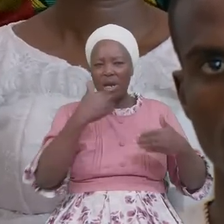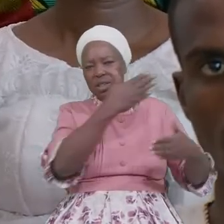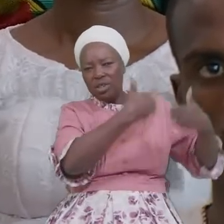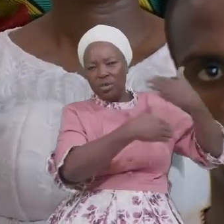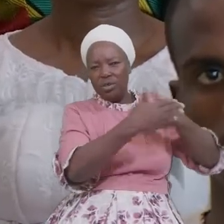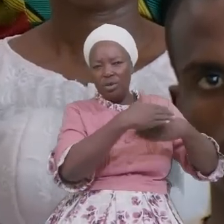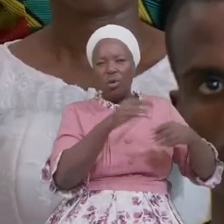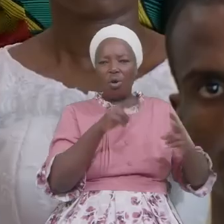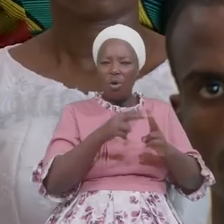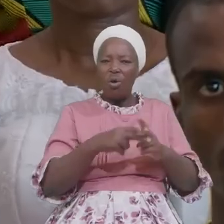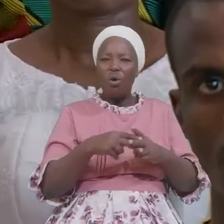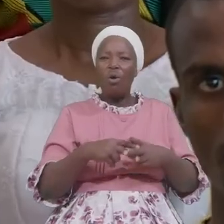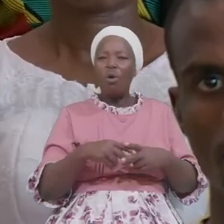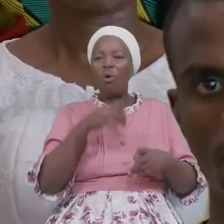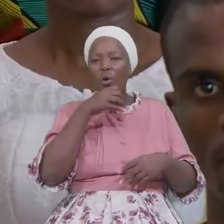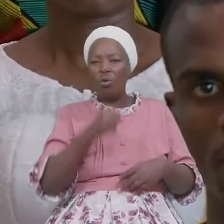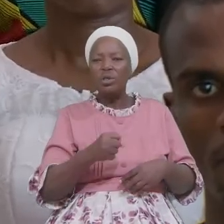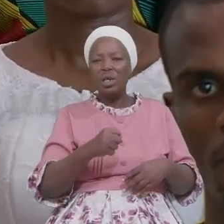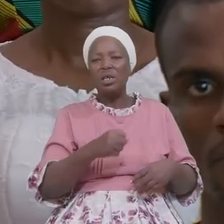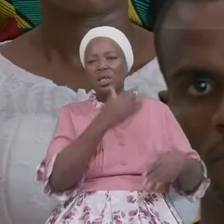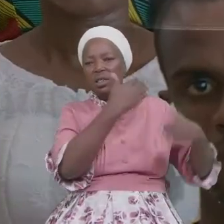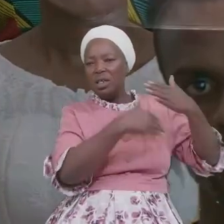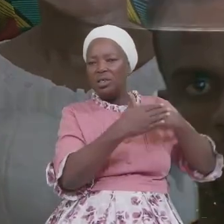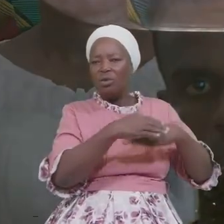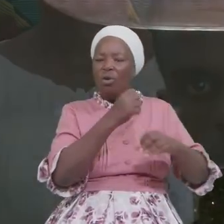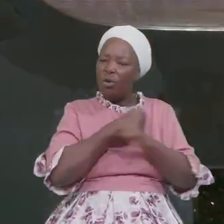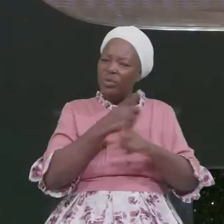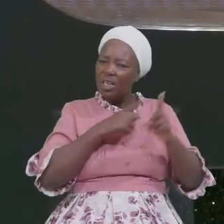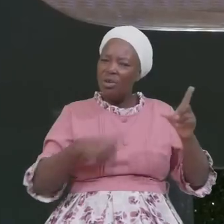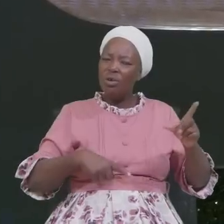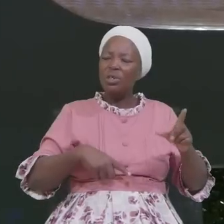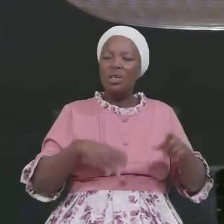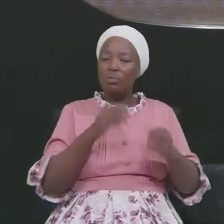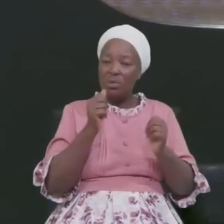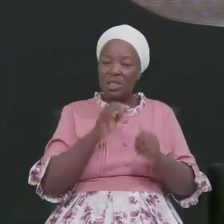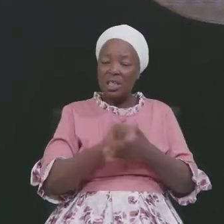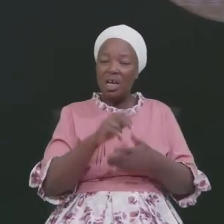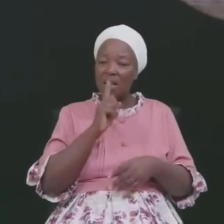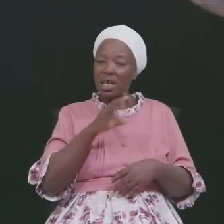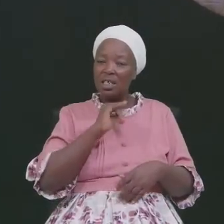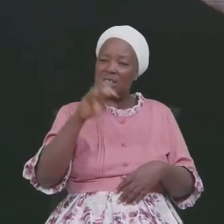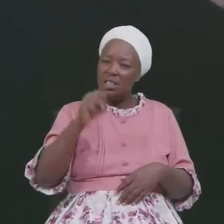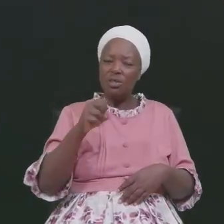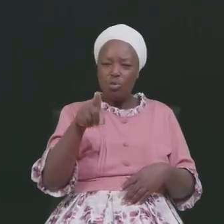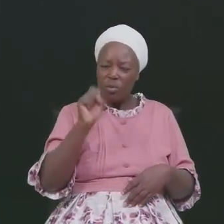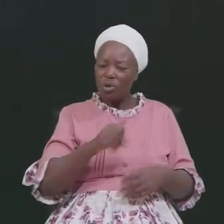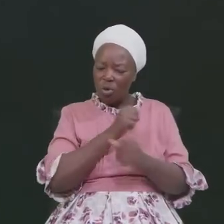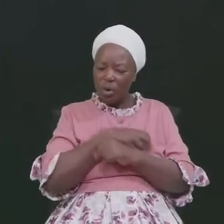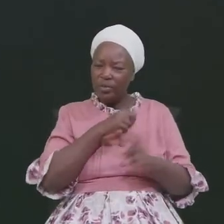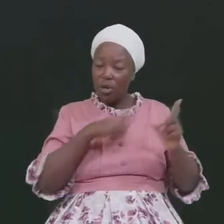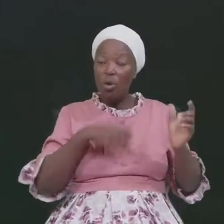generation? The answer is yes. Loving the Lord with all your heart, all your soul, and all your mind. The only way that